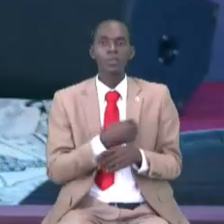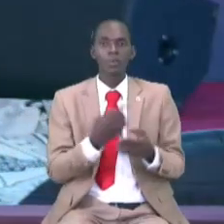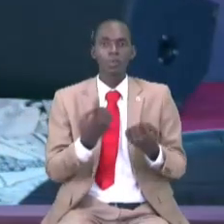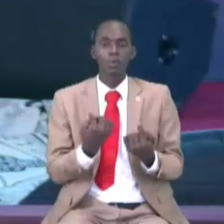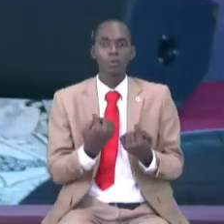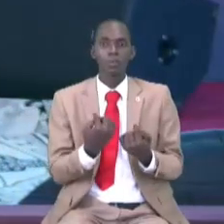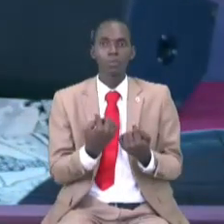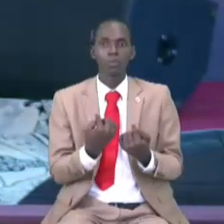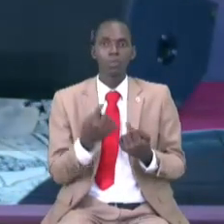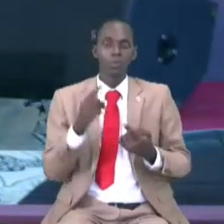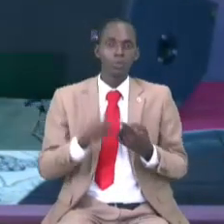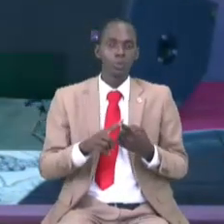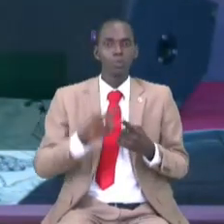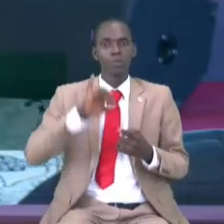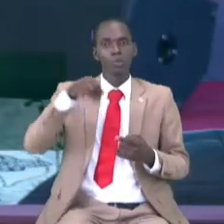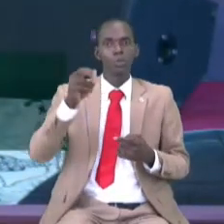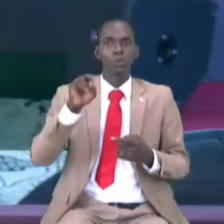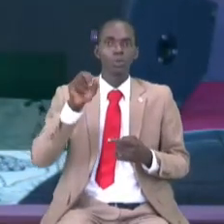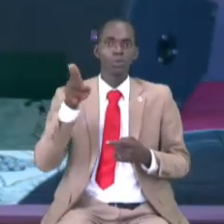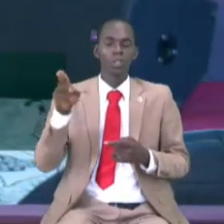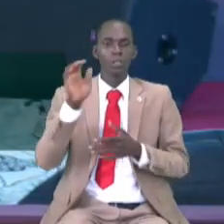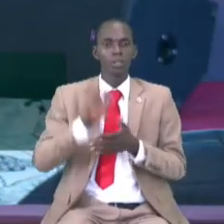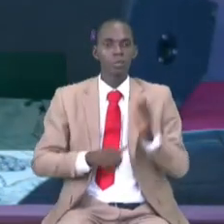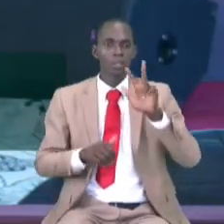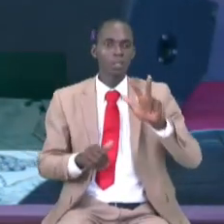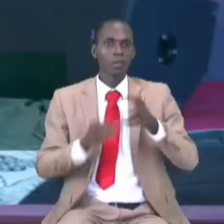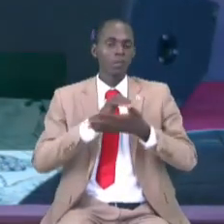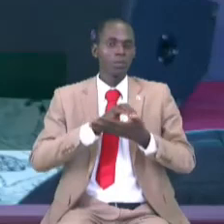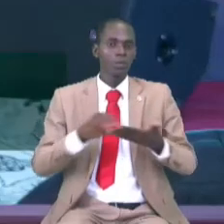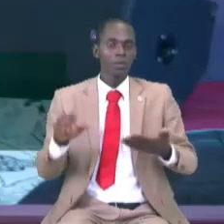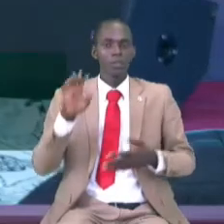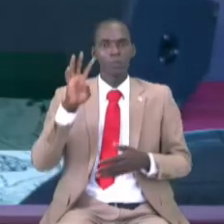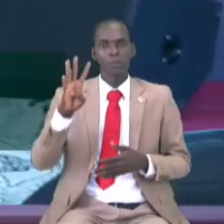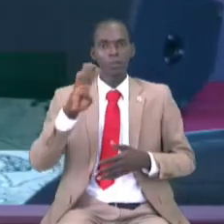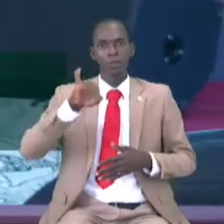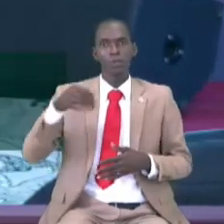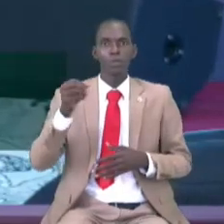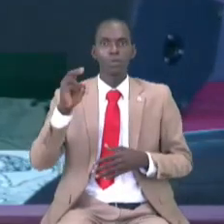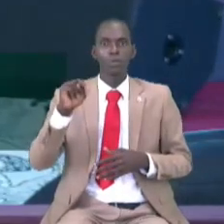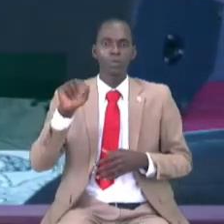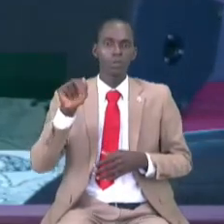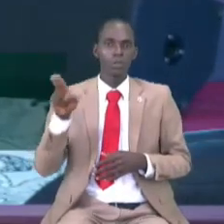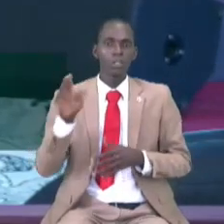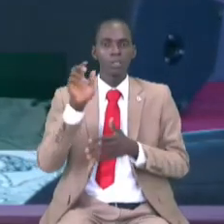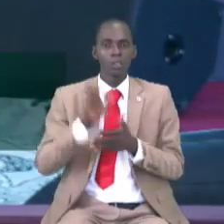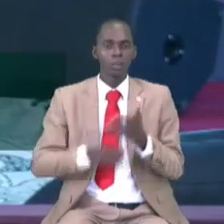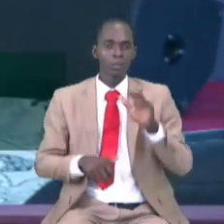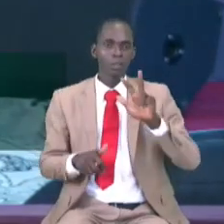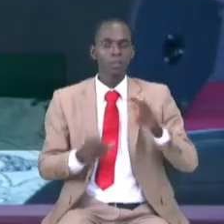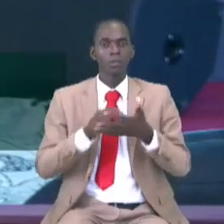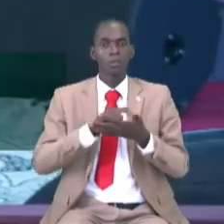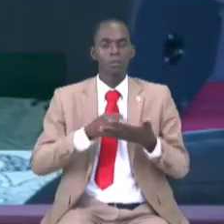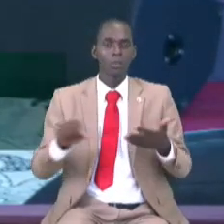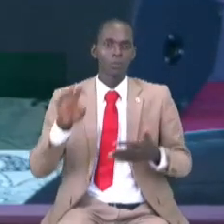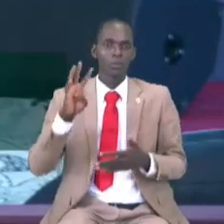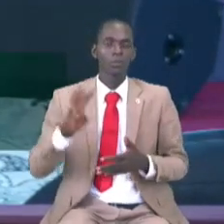it from verse 4. Jonah chapter 3, we're reading from verse 4. So Jonah, and Jonah began to